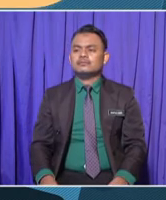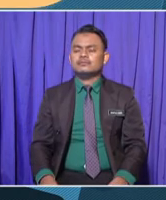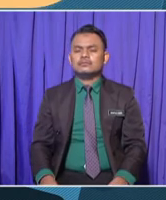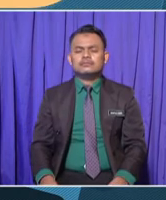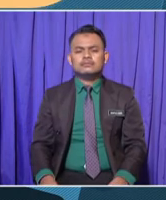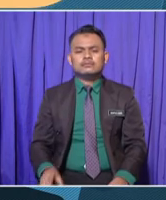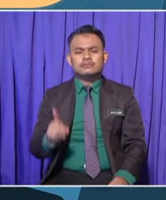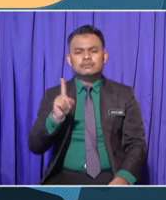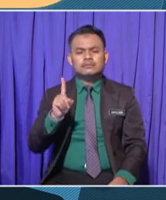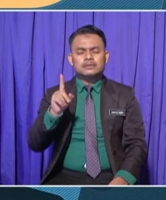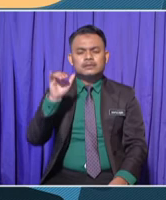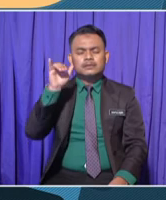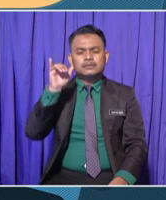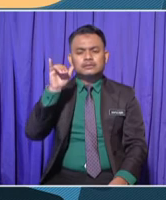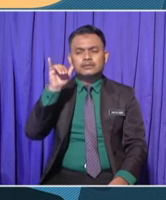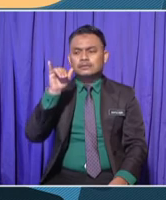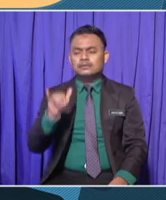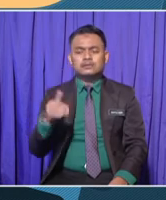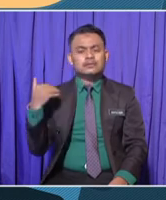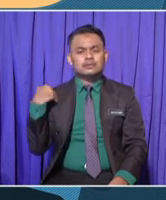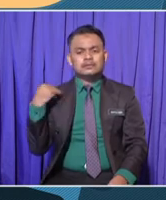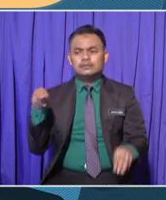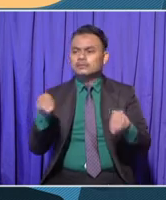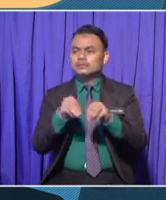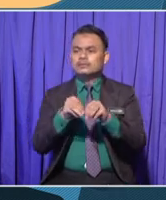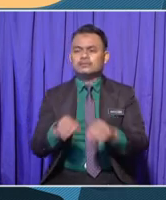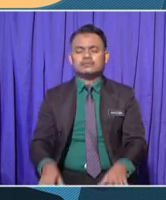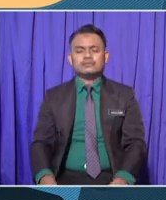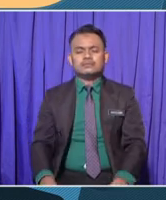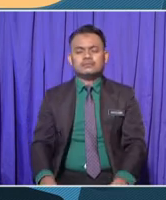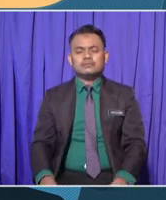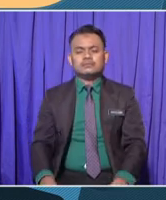Which of the following has magnet?